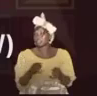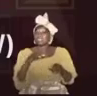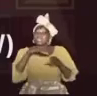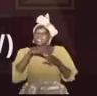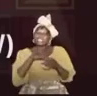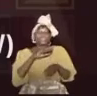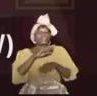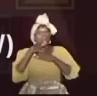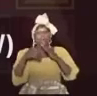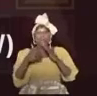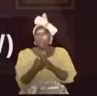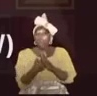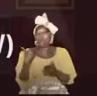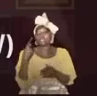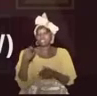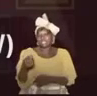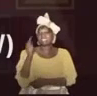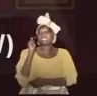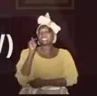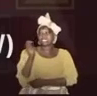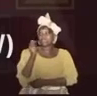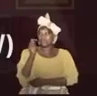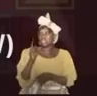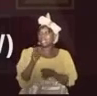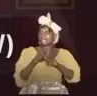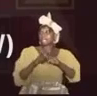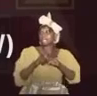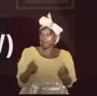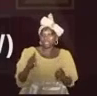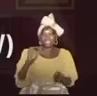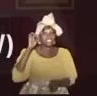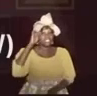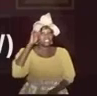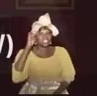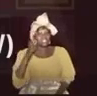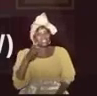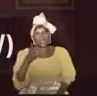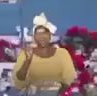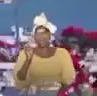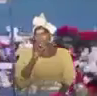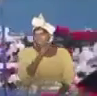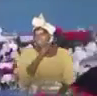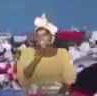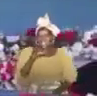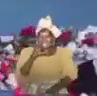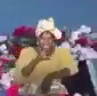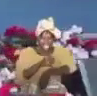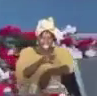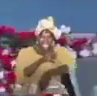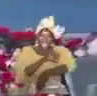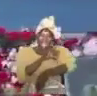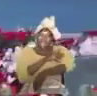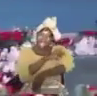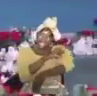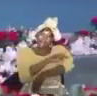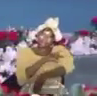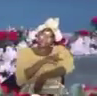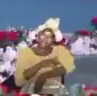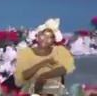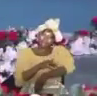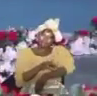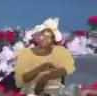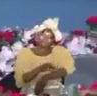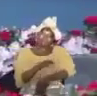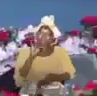in spite of all those great testimonies, but he was a leper. There was something in his life that was a cause for